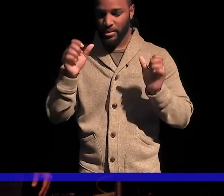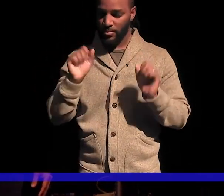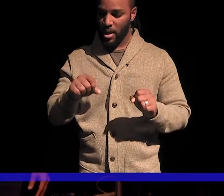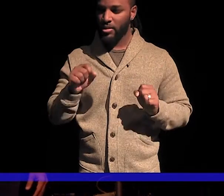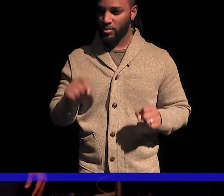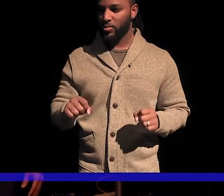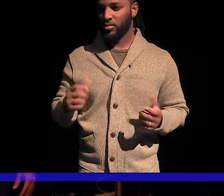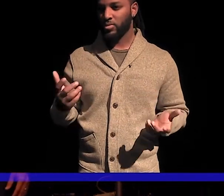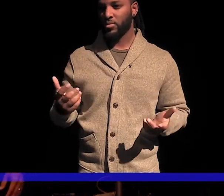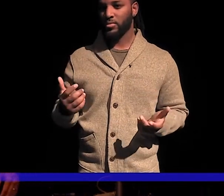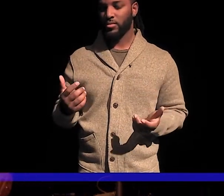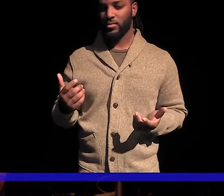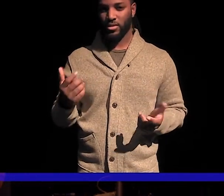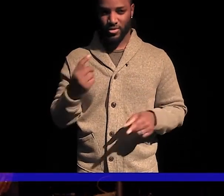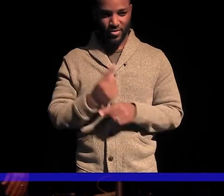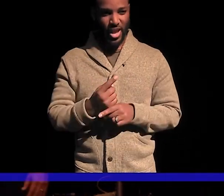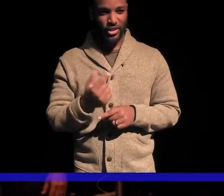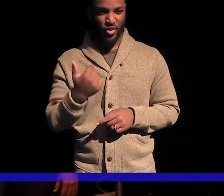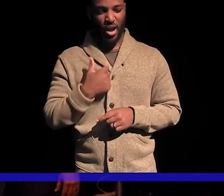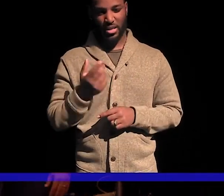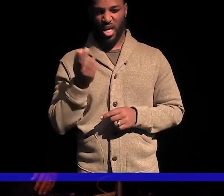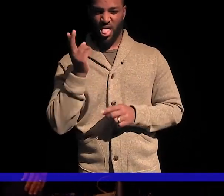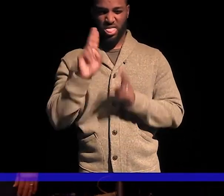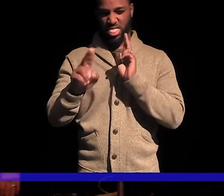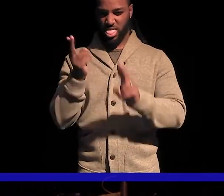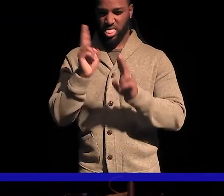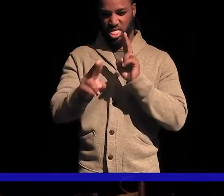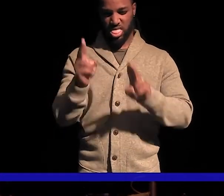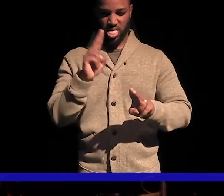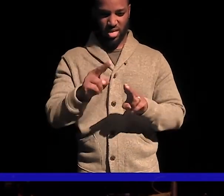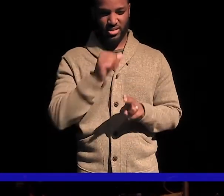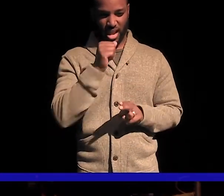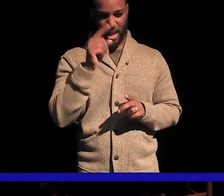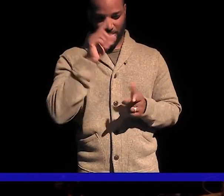so I could cut down people when I came out of seminary. Just kidding.